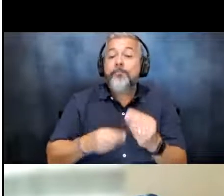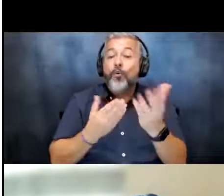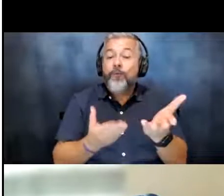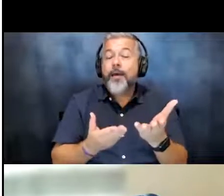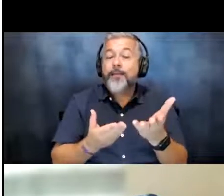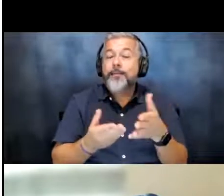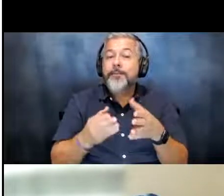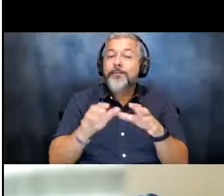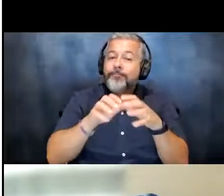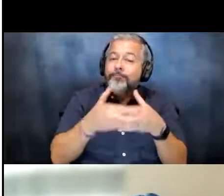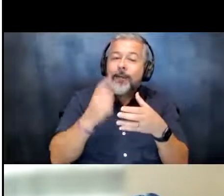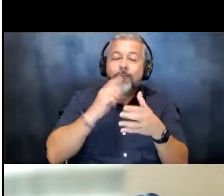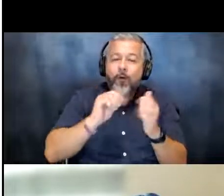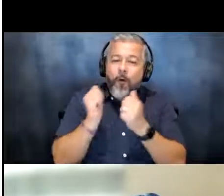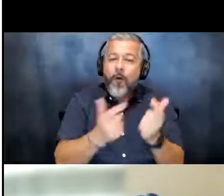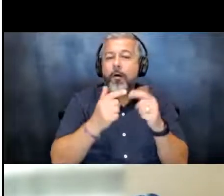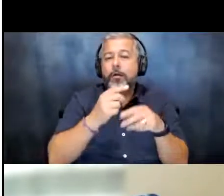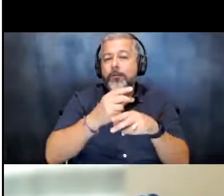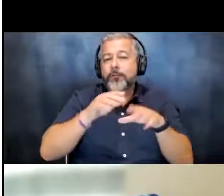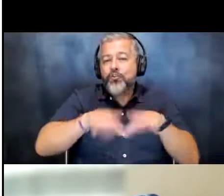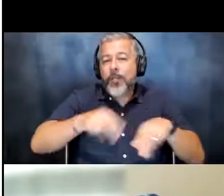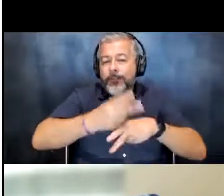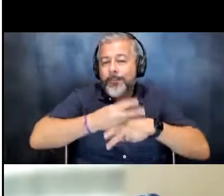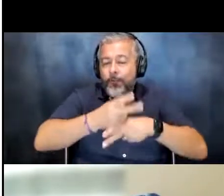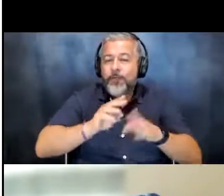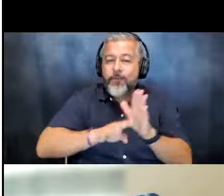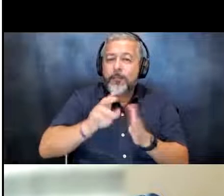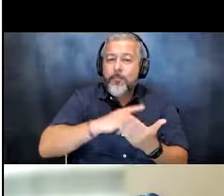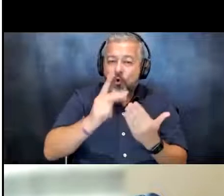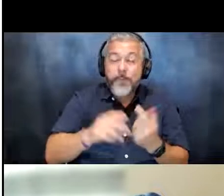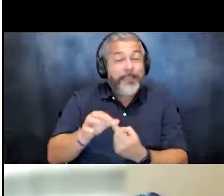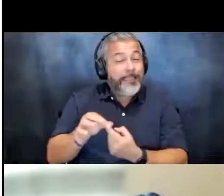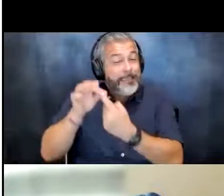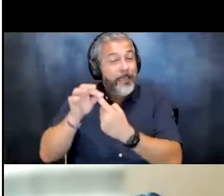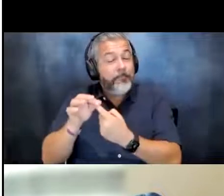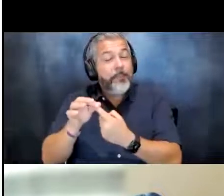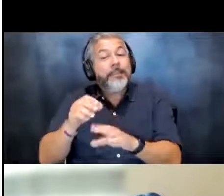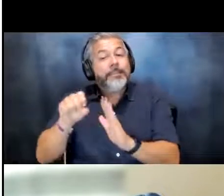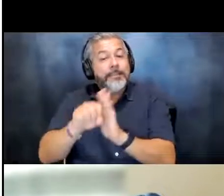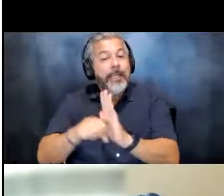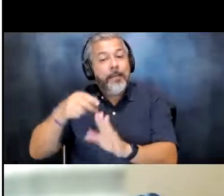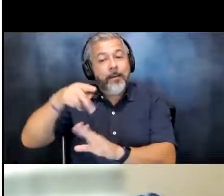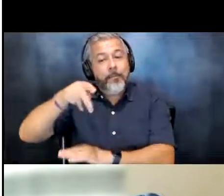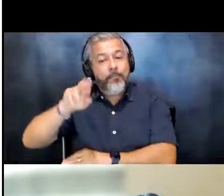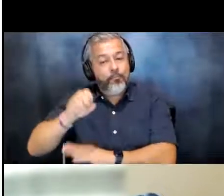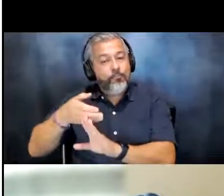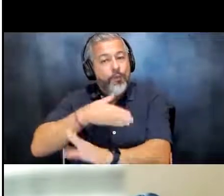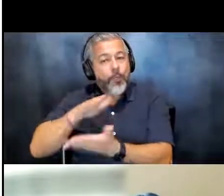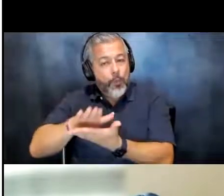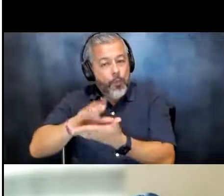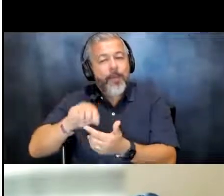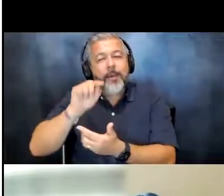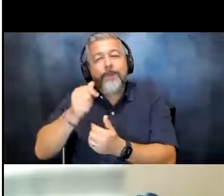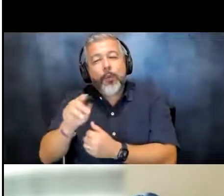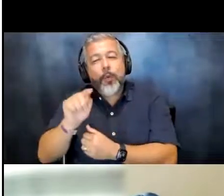for all the child care and development programs, with the exception of state preschool and a few others, to transfer from